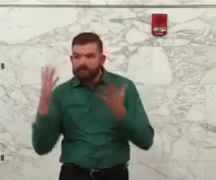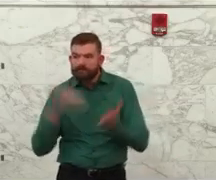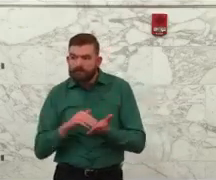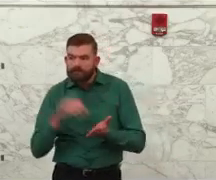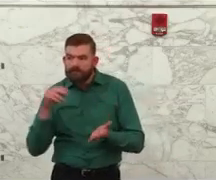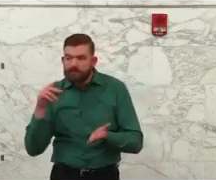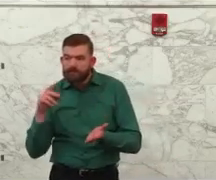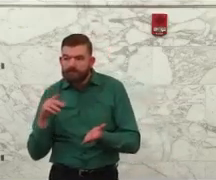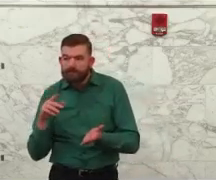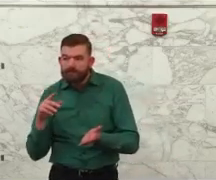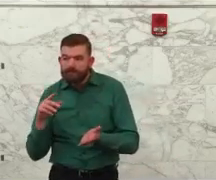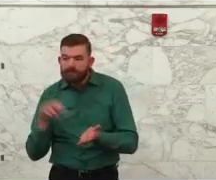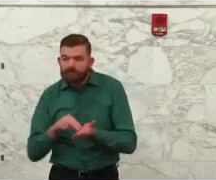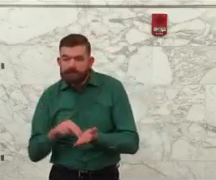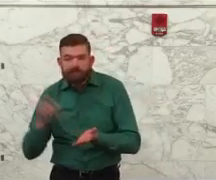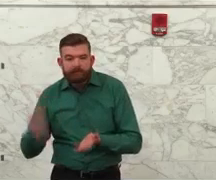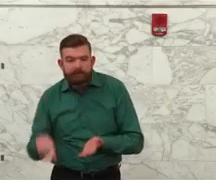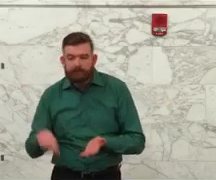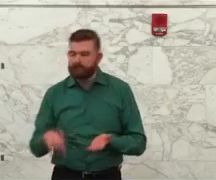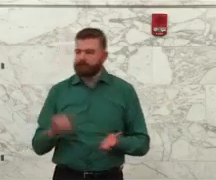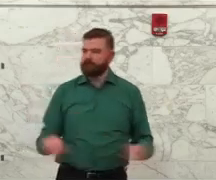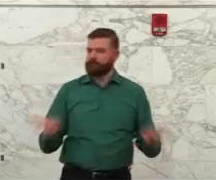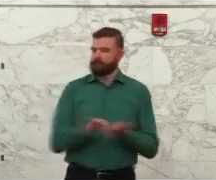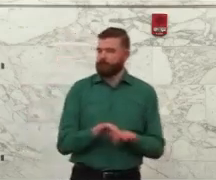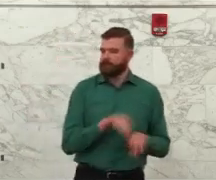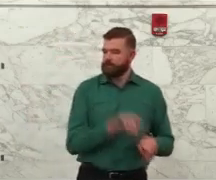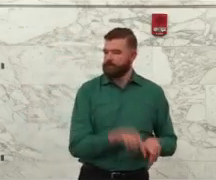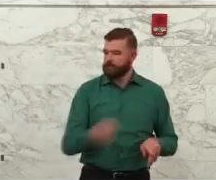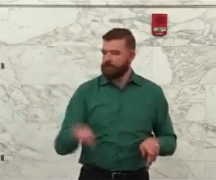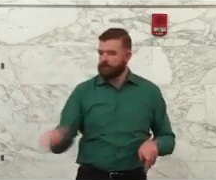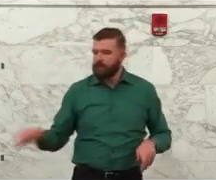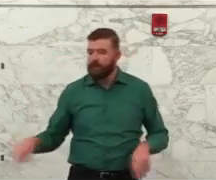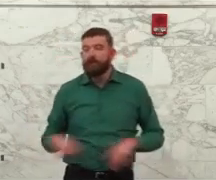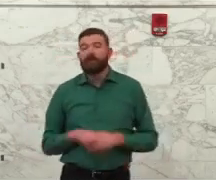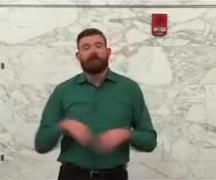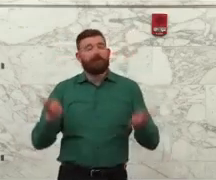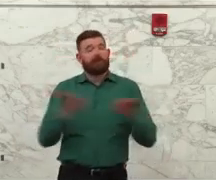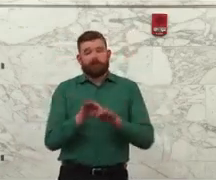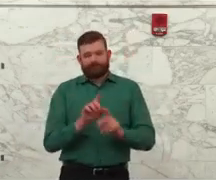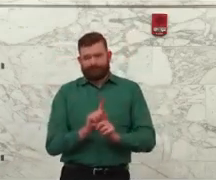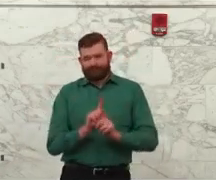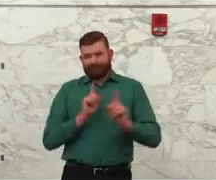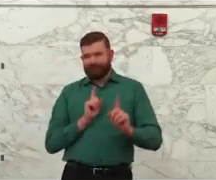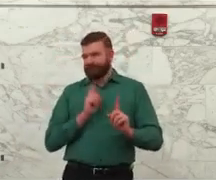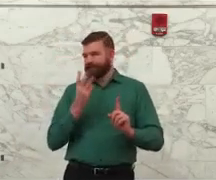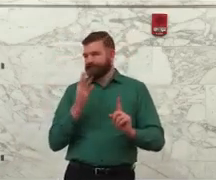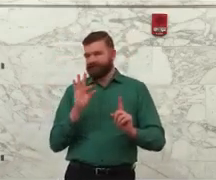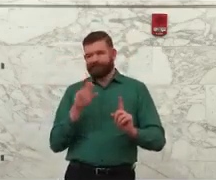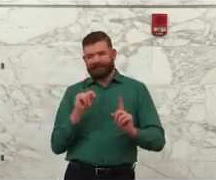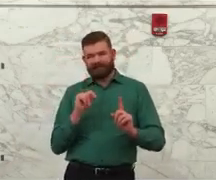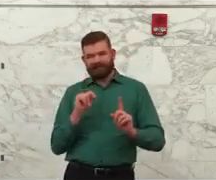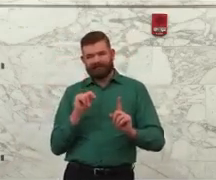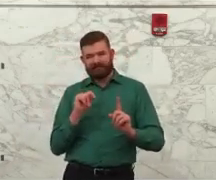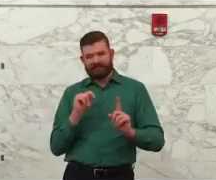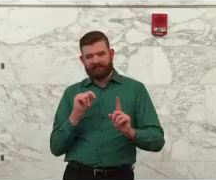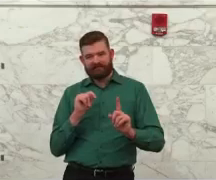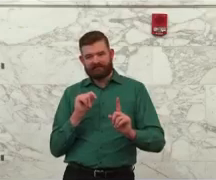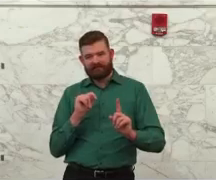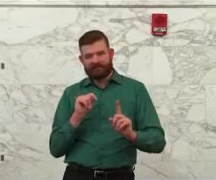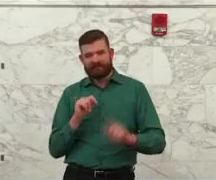can tell you that social distancing, it's a term we haven't used very frequently in my career. It is